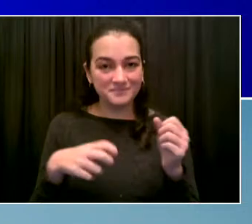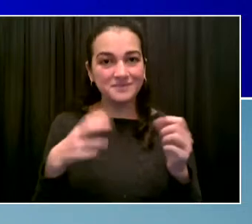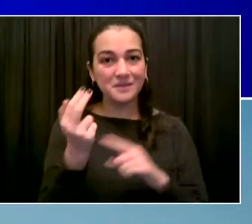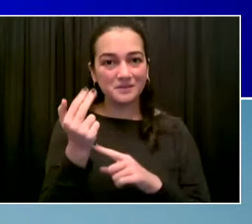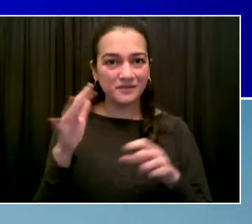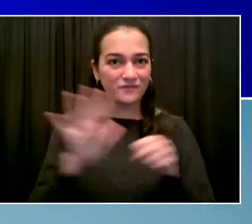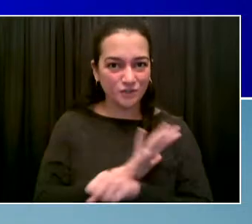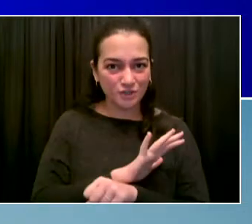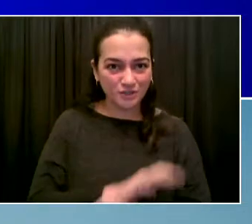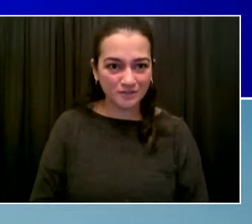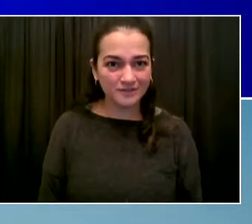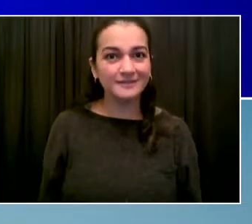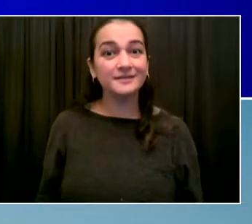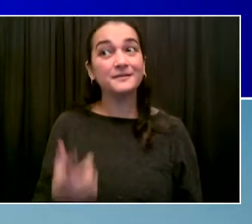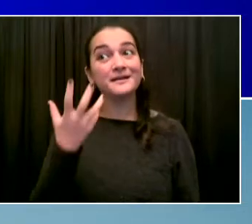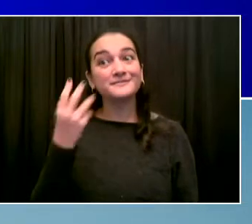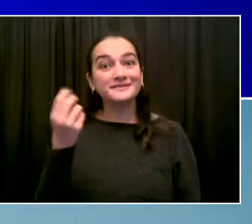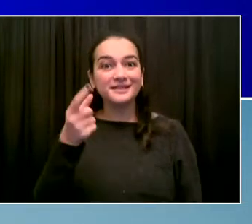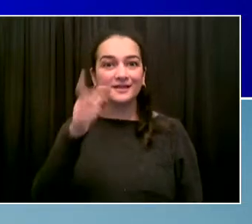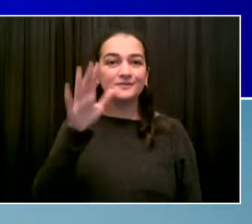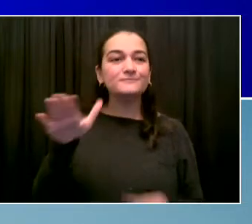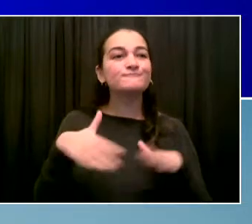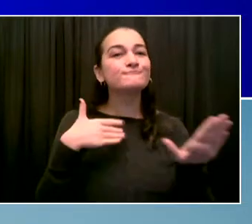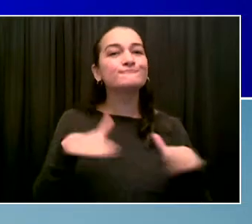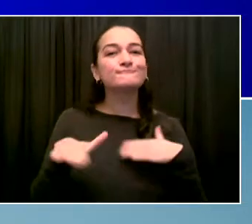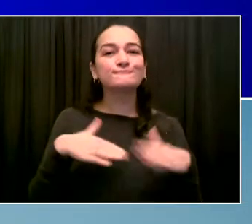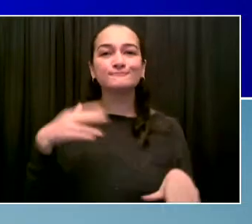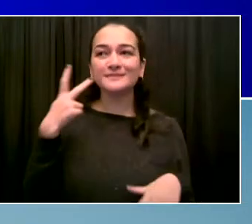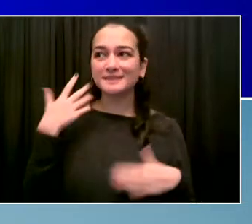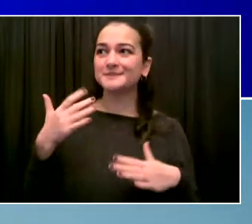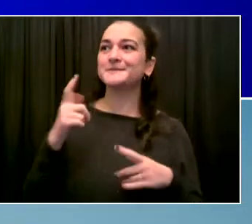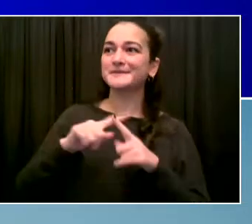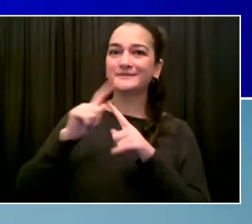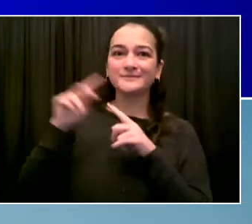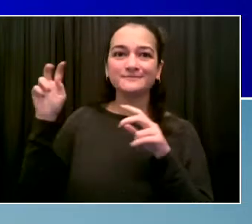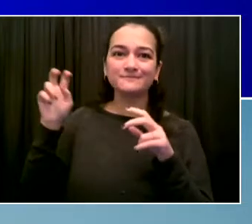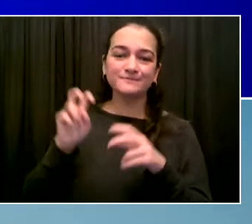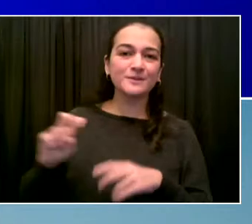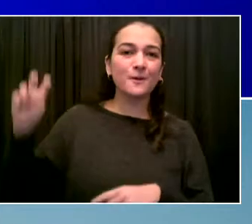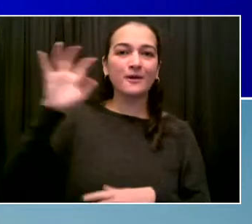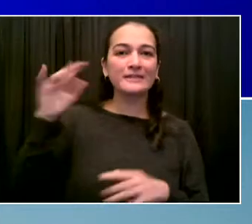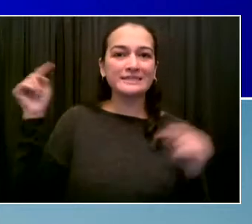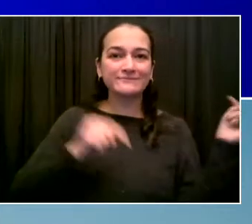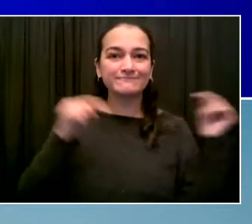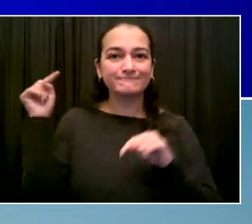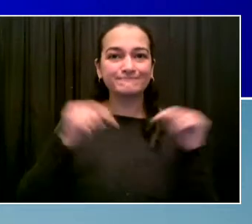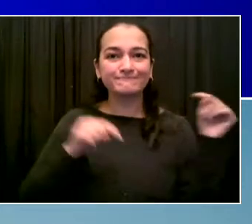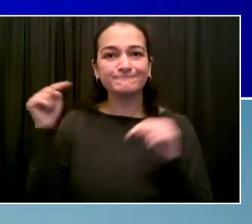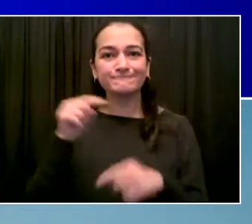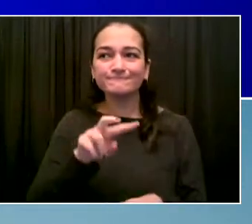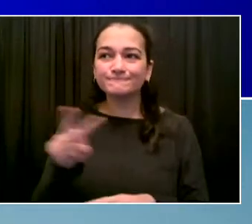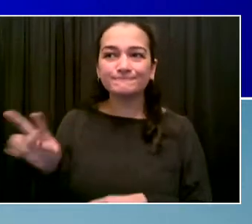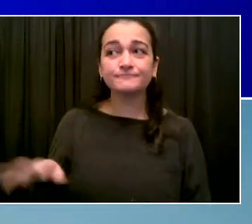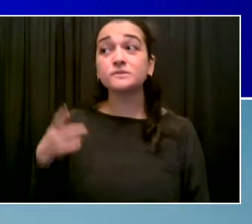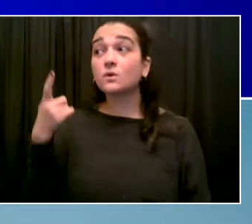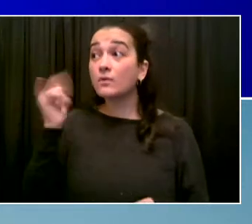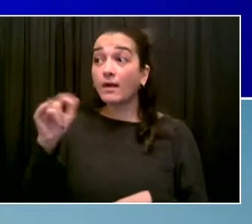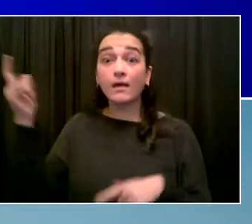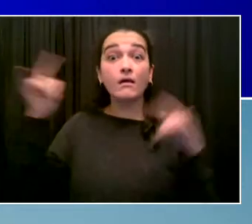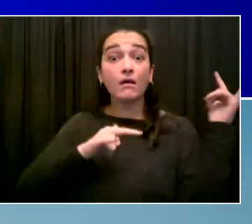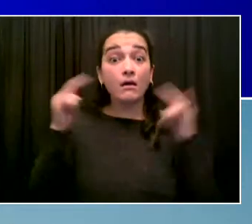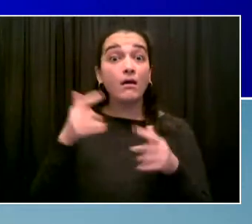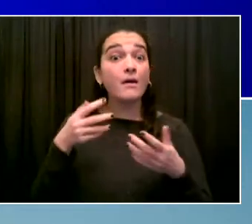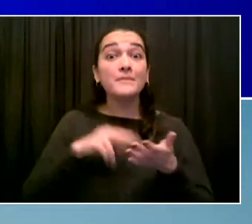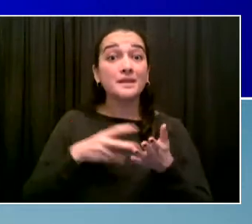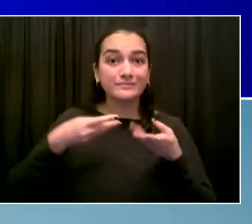ready to spend their money in this city. We are so happy about that. Broadway has helped lead the way over these last months. Broadway just welcomed